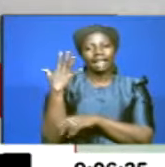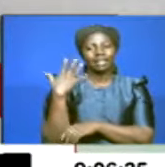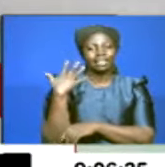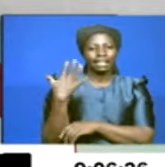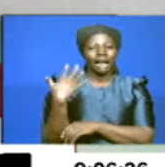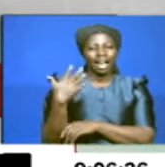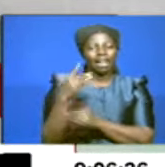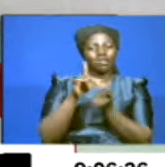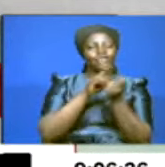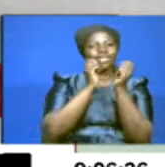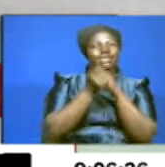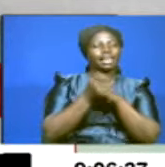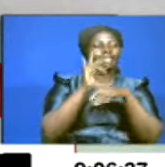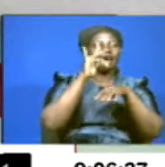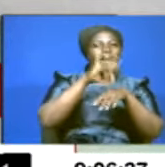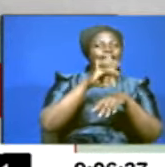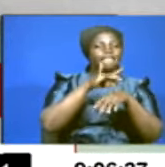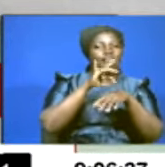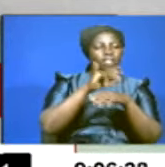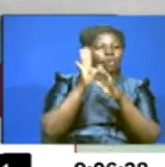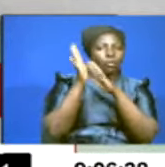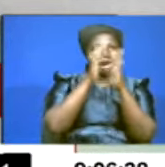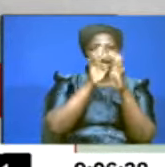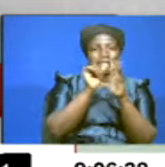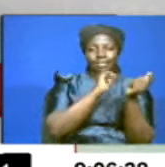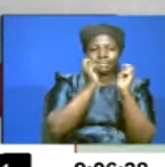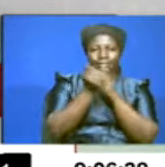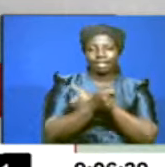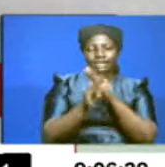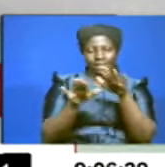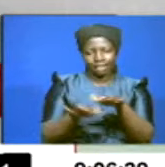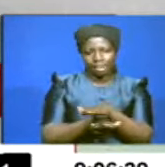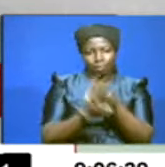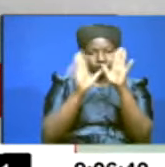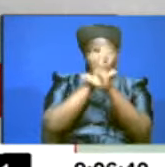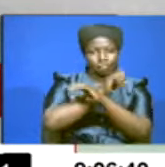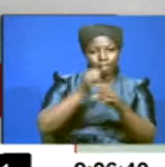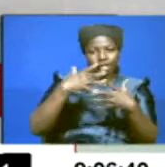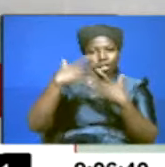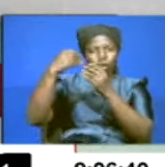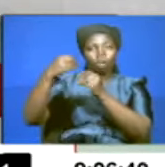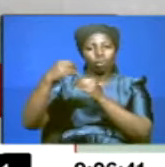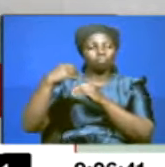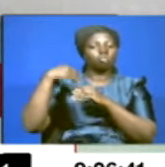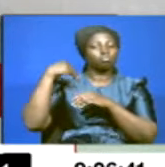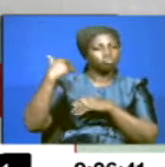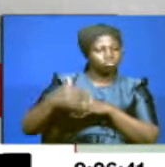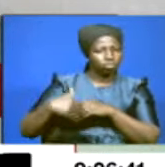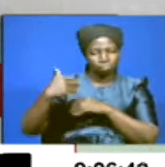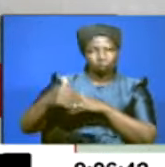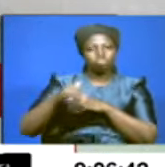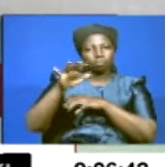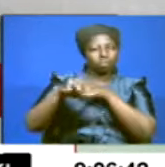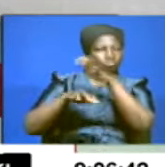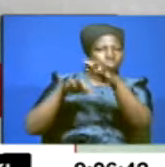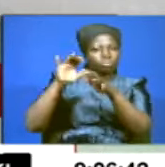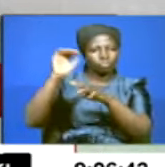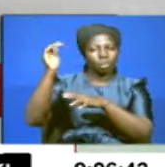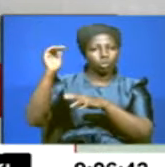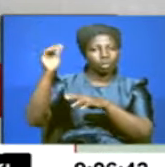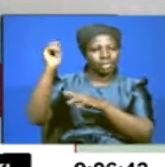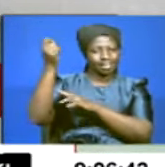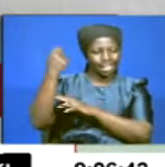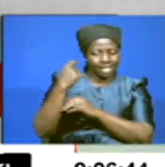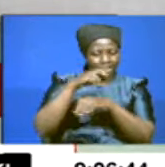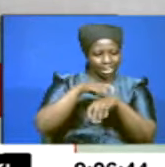change. The deputy president, who has been on a routine hike on the slopes of Mount Kenya on the sidelines of the cabinet retreat, asserted